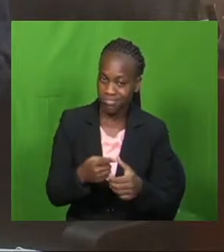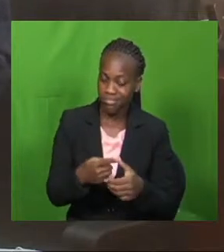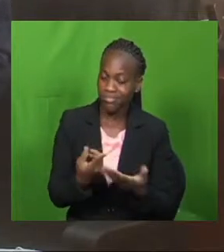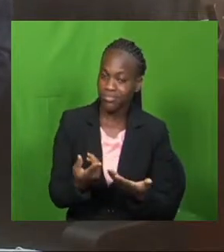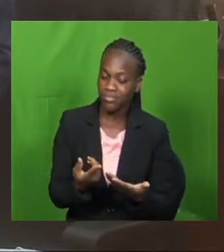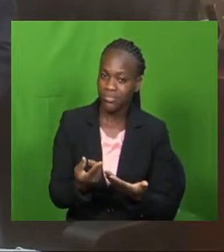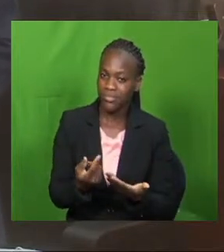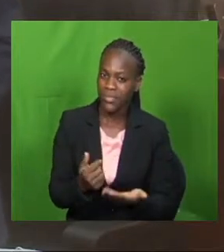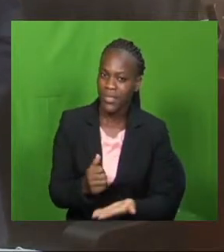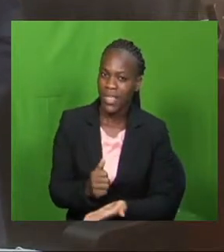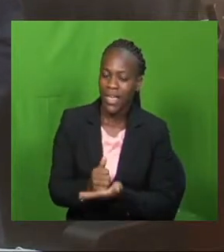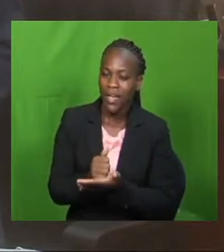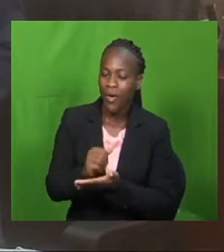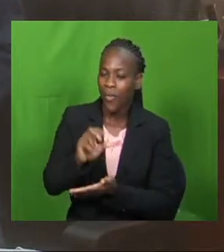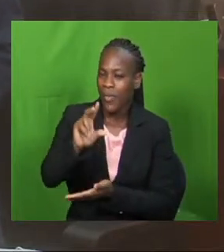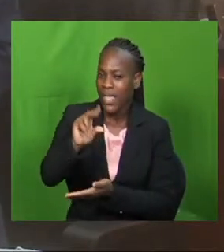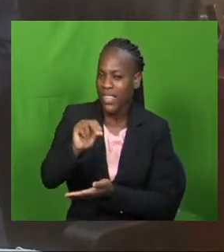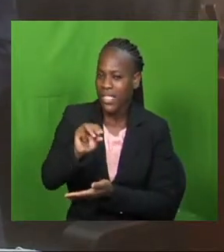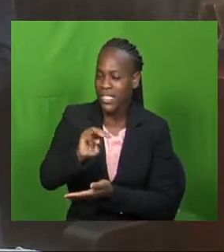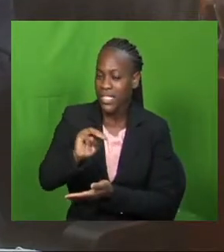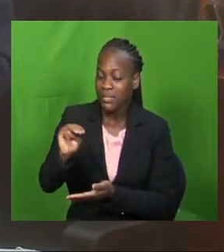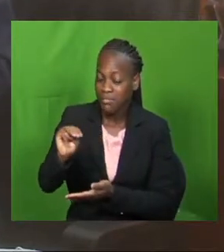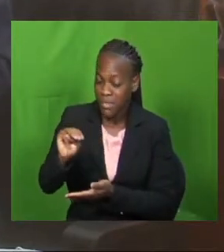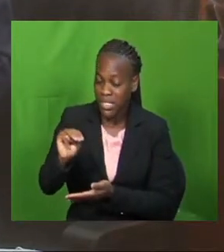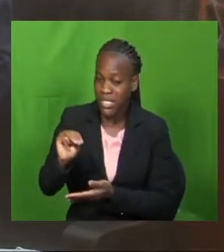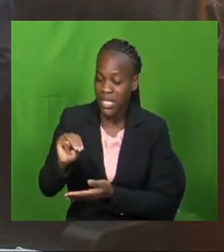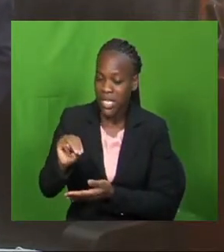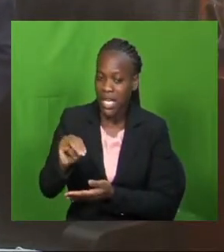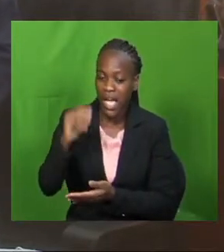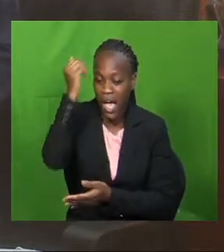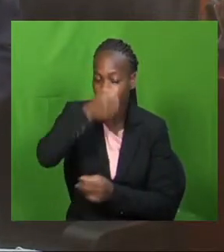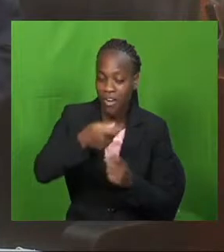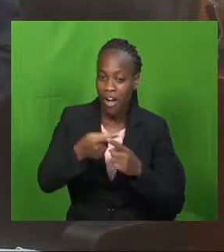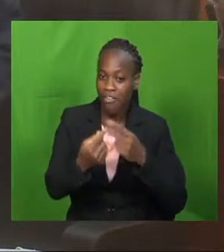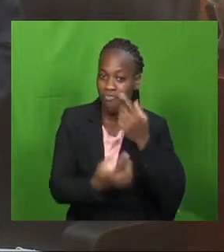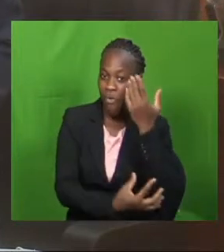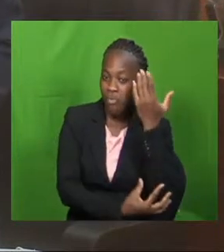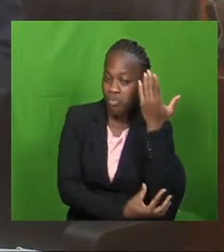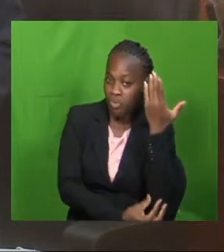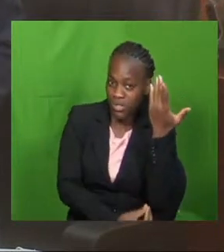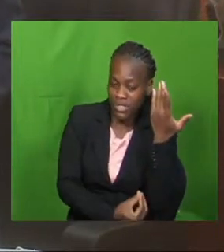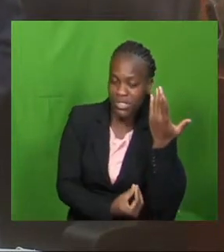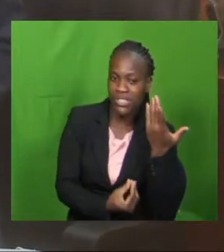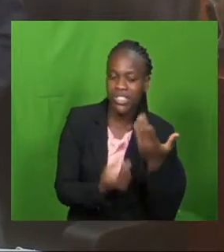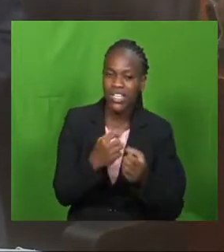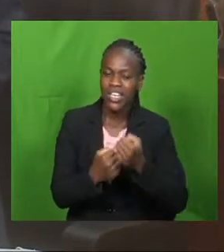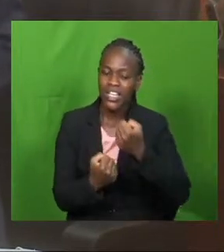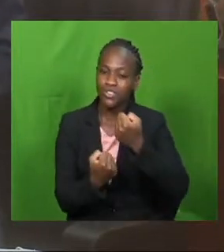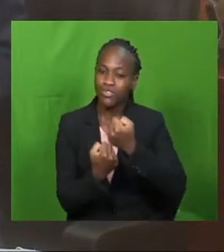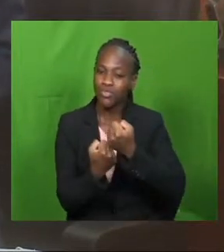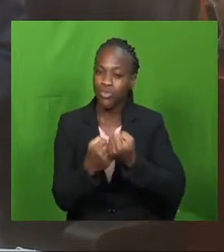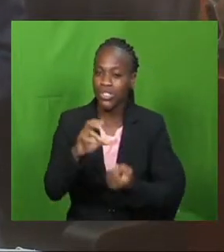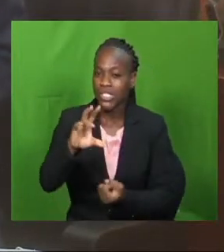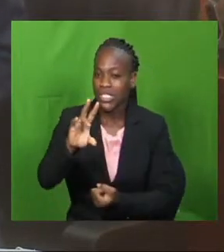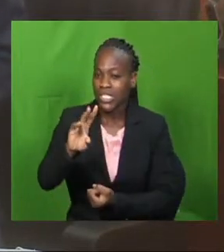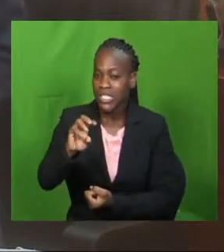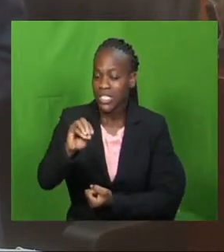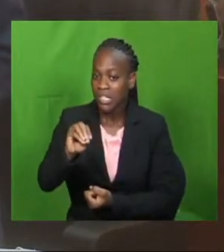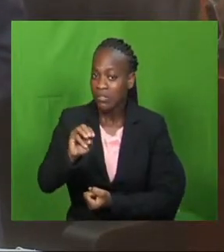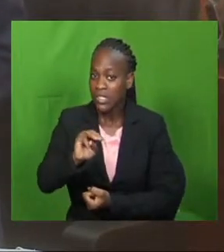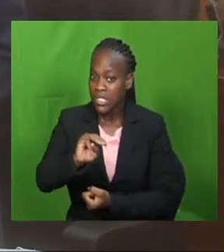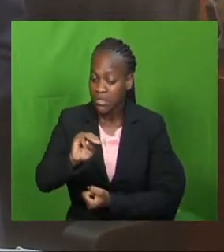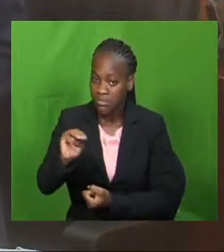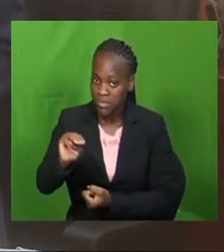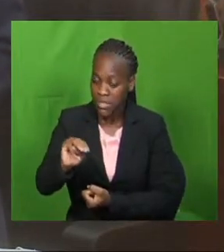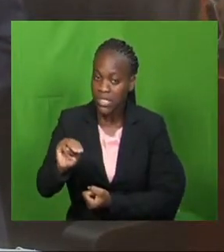30 million Africans out of extreme poverty and boost the income of 70 million others who